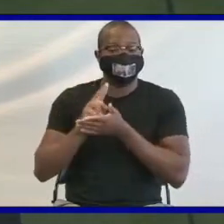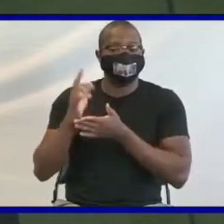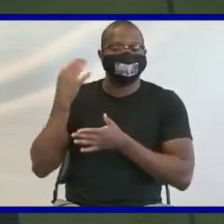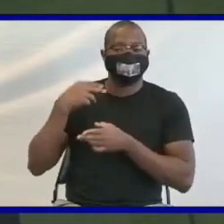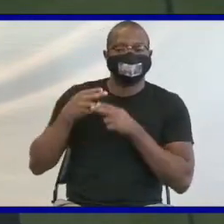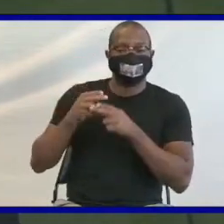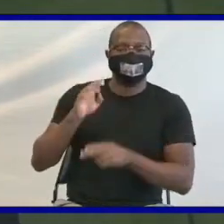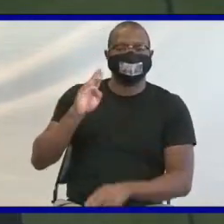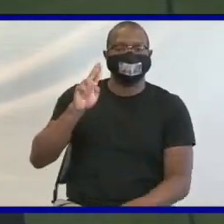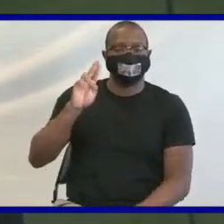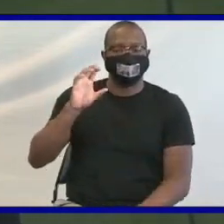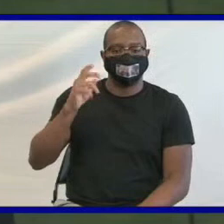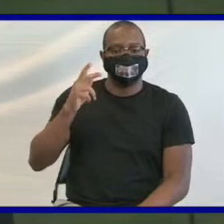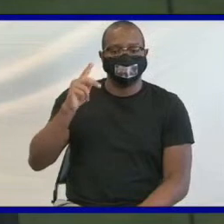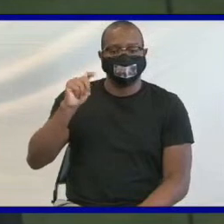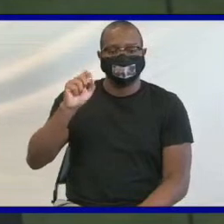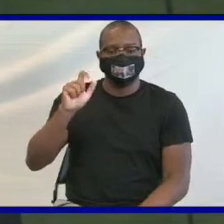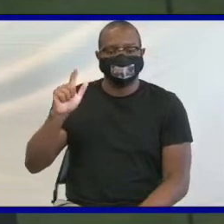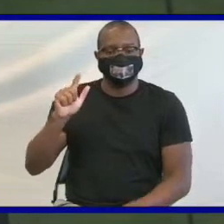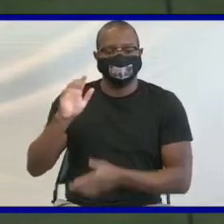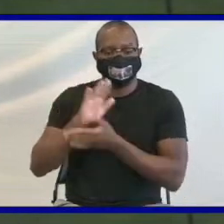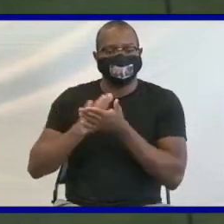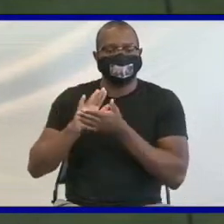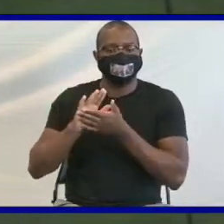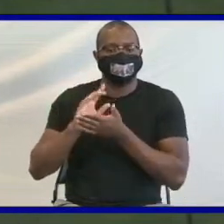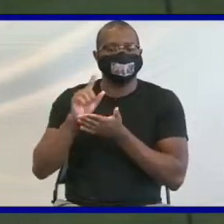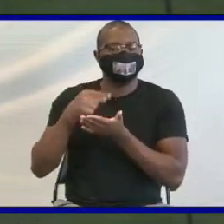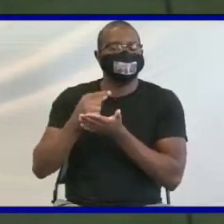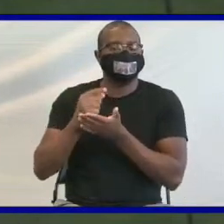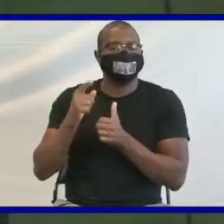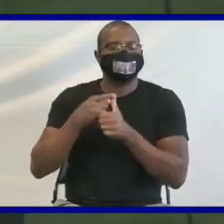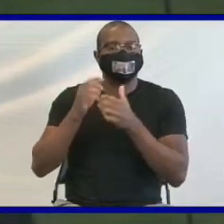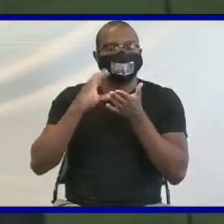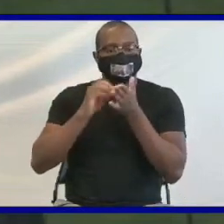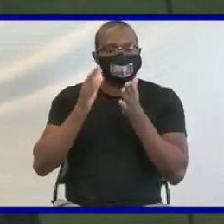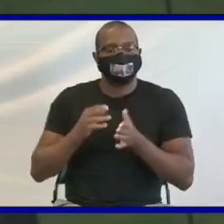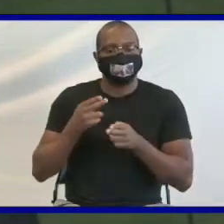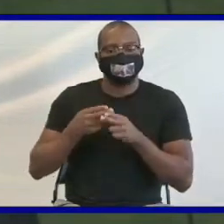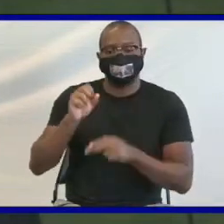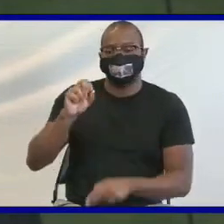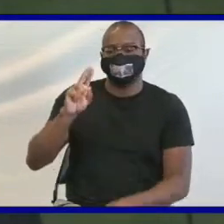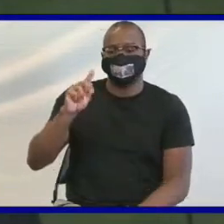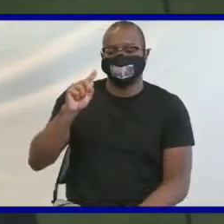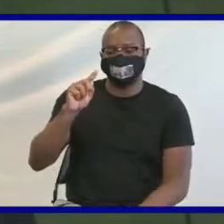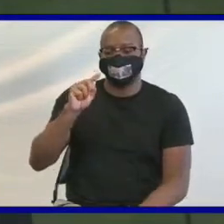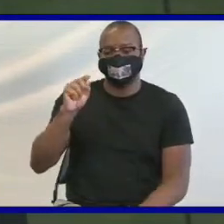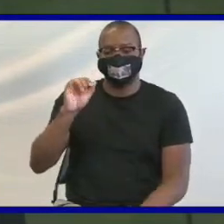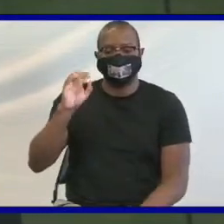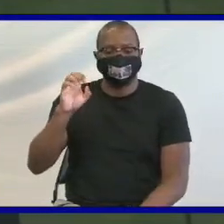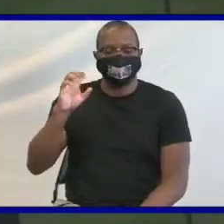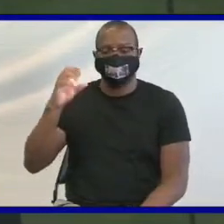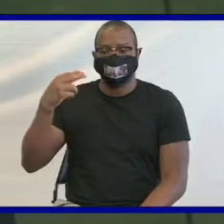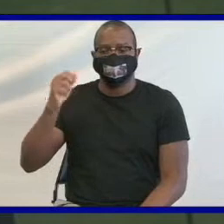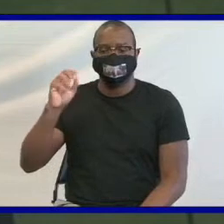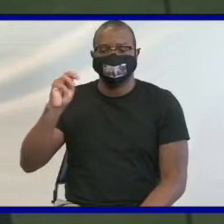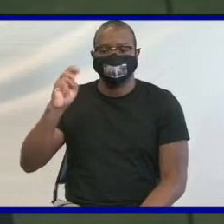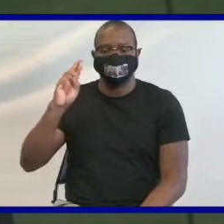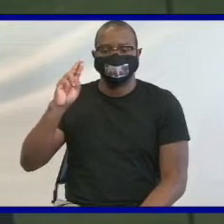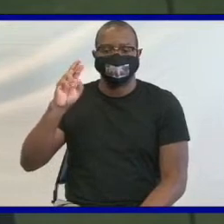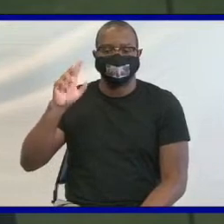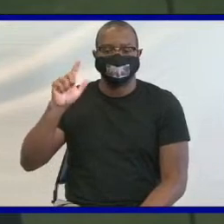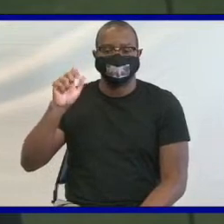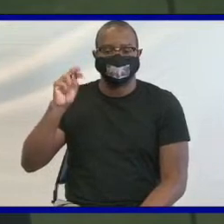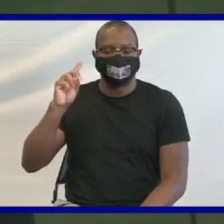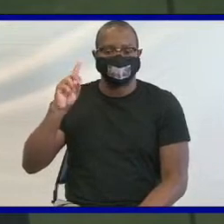Buchtel College, graduated its first student, a woman named Susie Chamberlain, who earned a Bachelor of Science degree. That